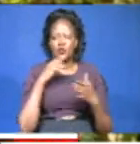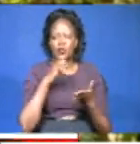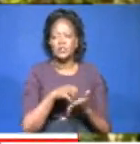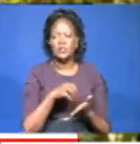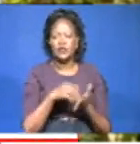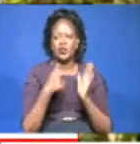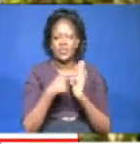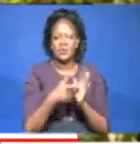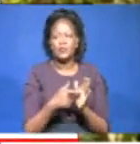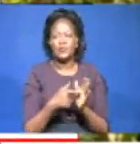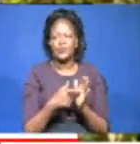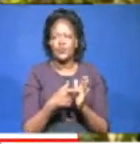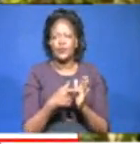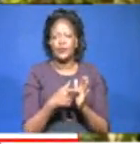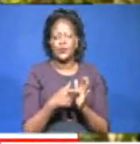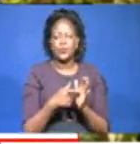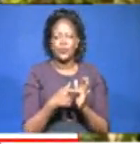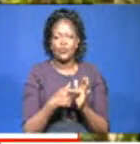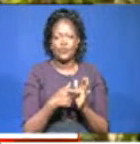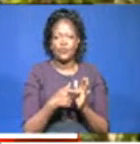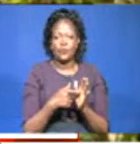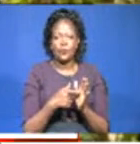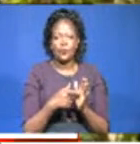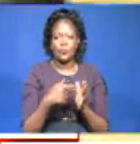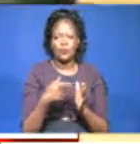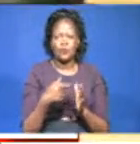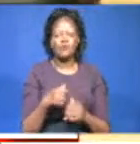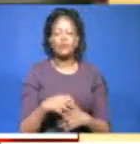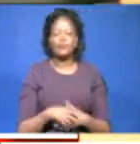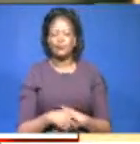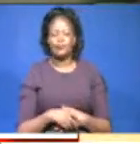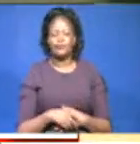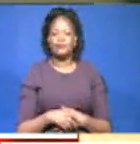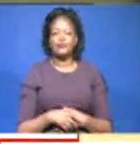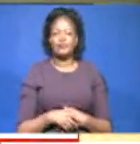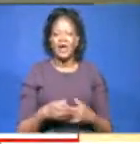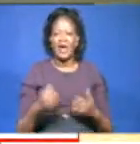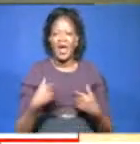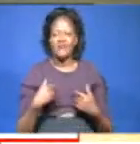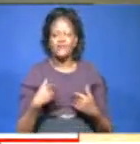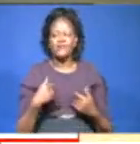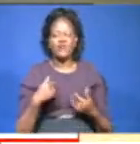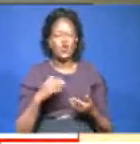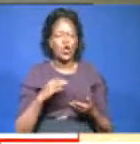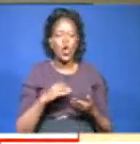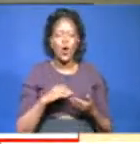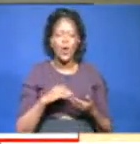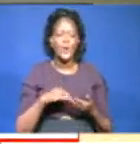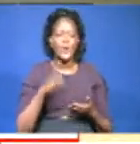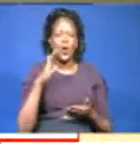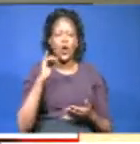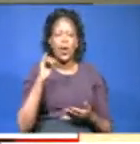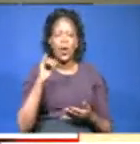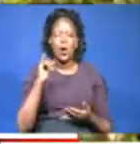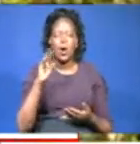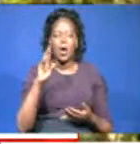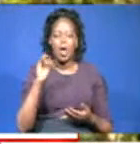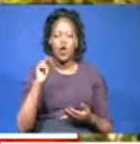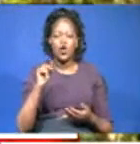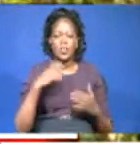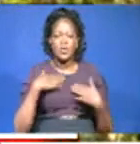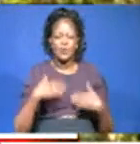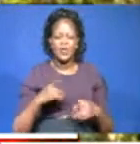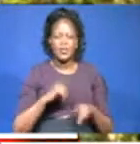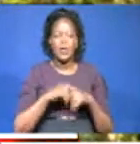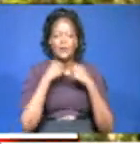as, it's known as hemochromatosis, where they have excess iron in the body. When you donate, then